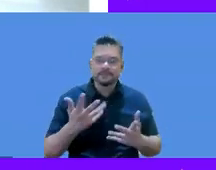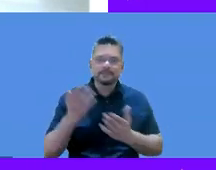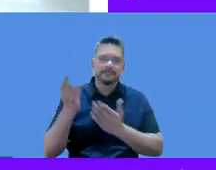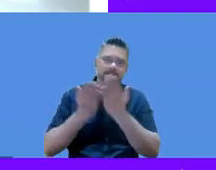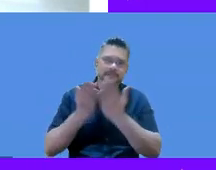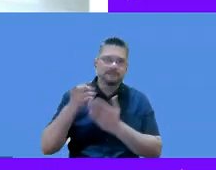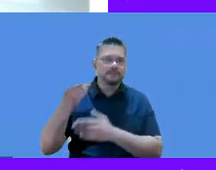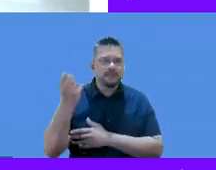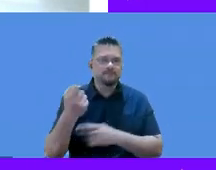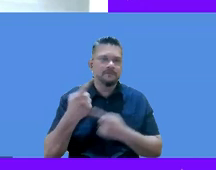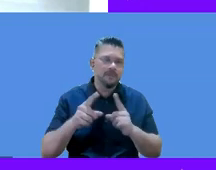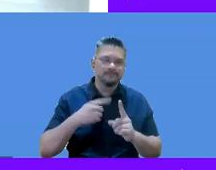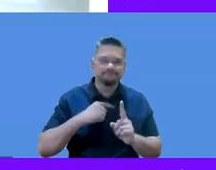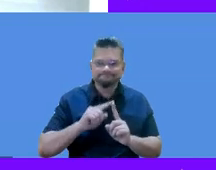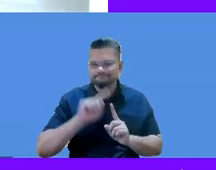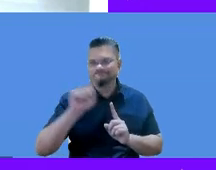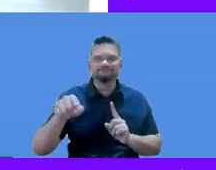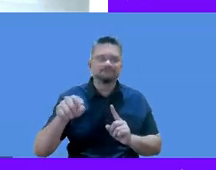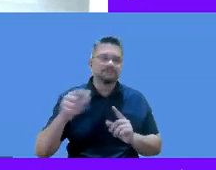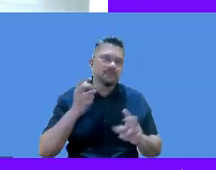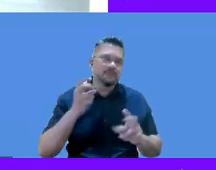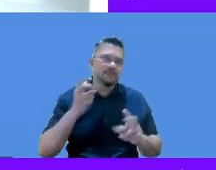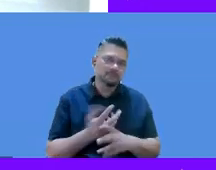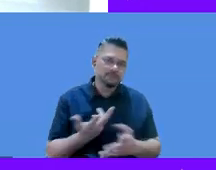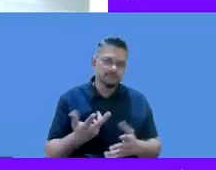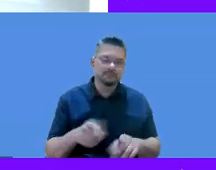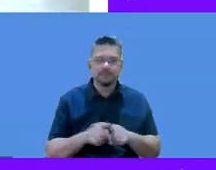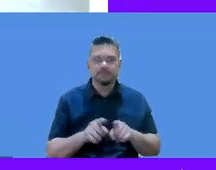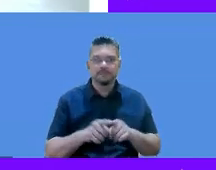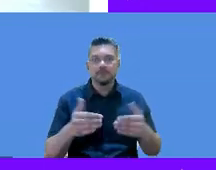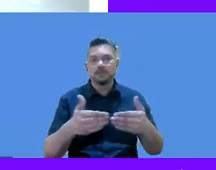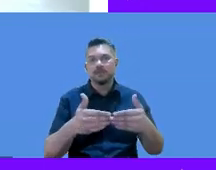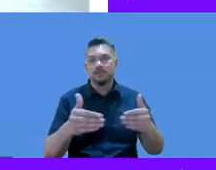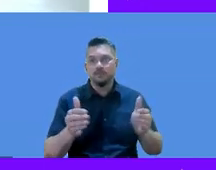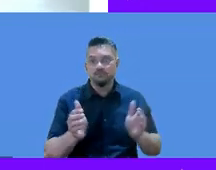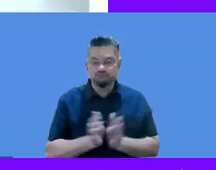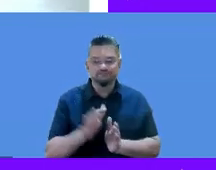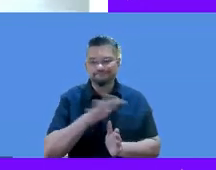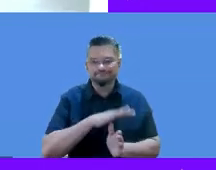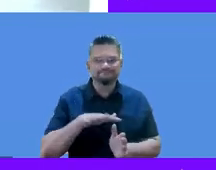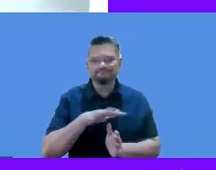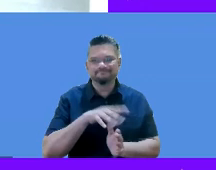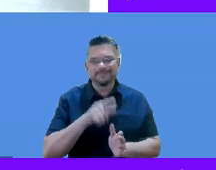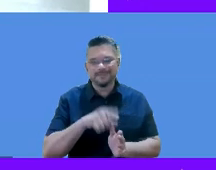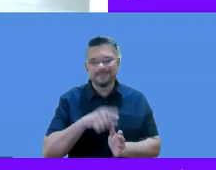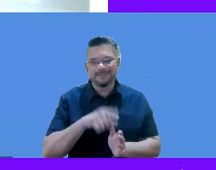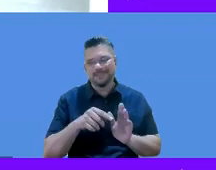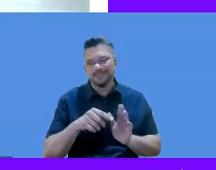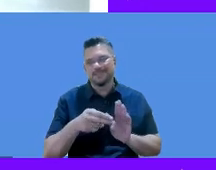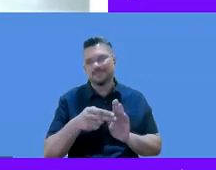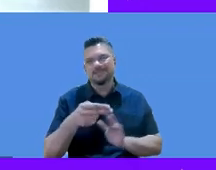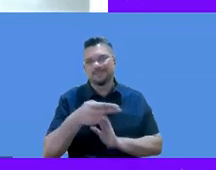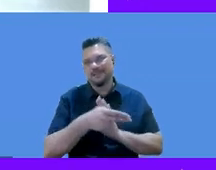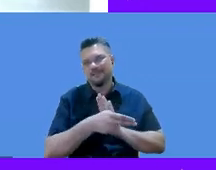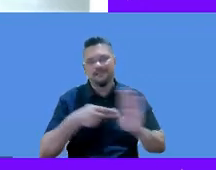And then community level, it is around those kind of discriminatory social norms. And so as part of the study, we also asked girls